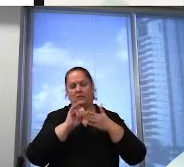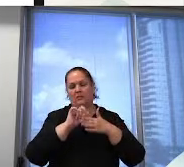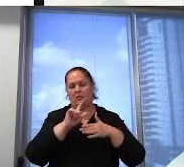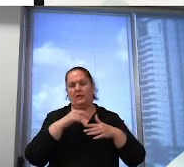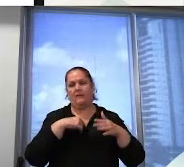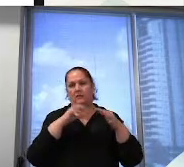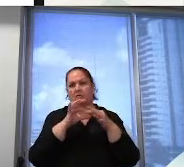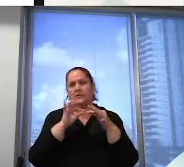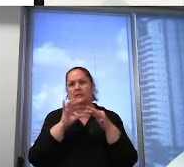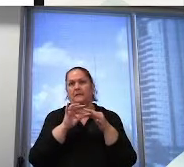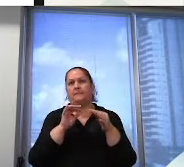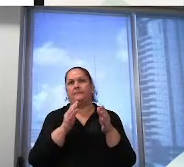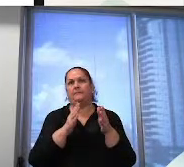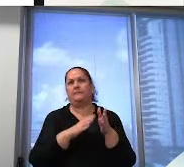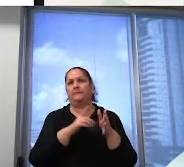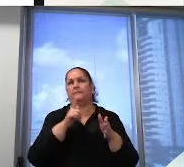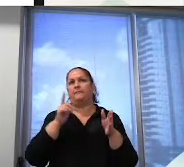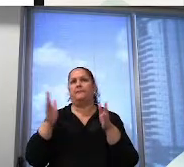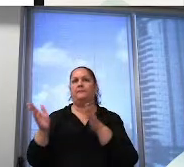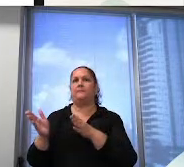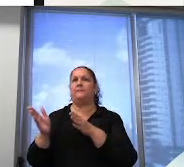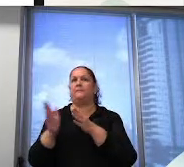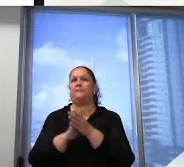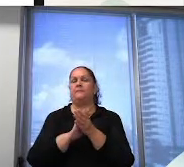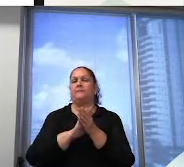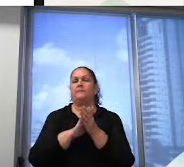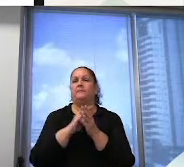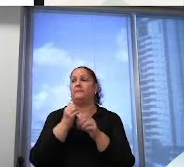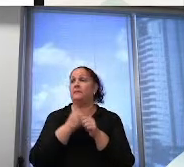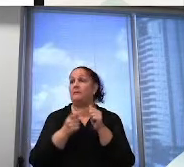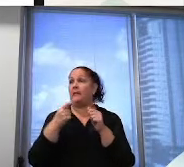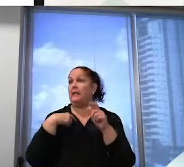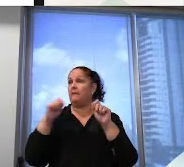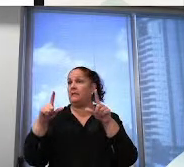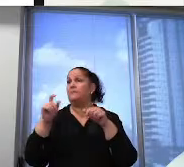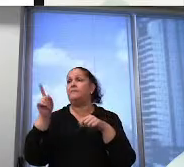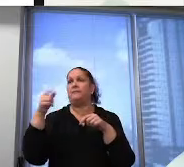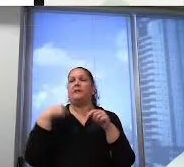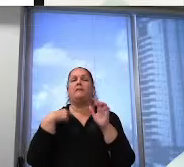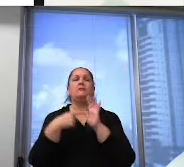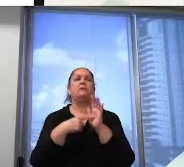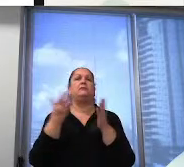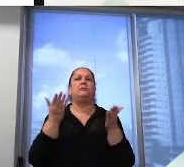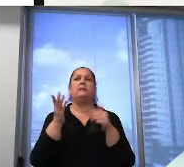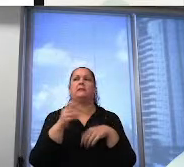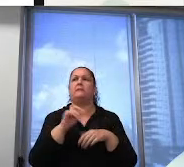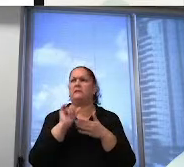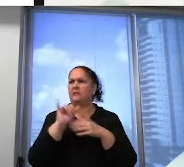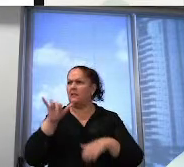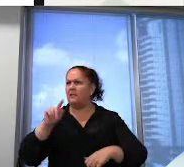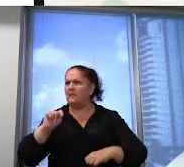question, and that's all I have to say. And let's get the everybody have the exhibit up. You have the.